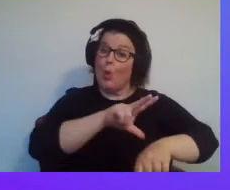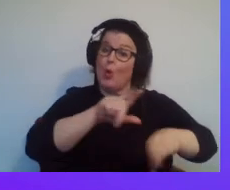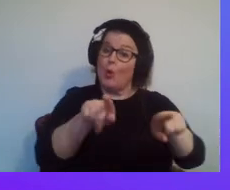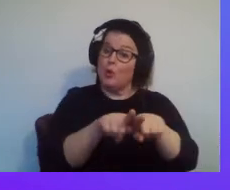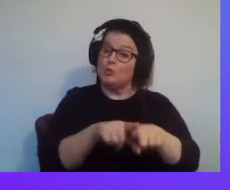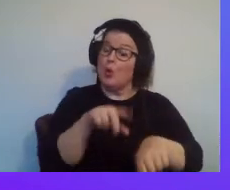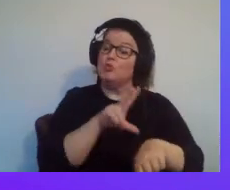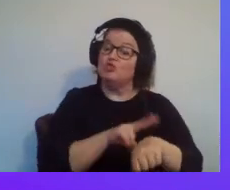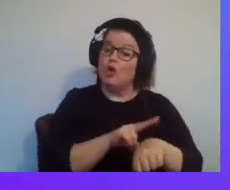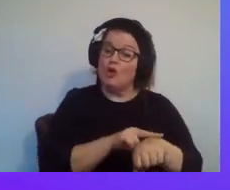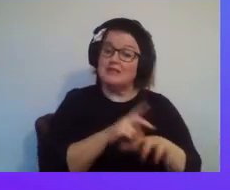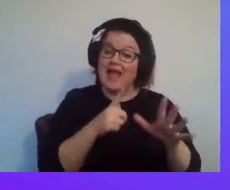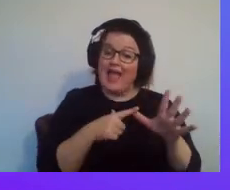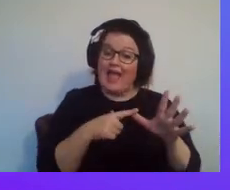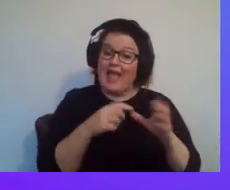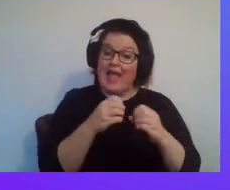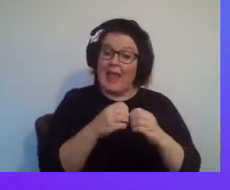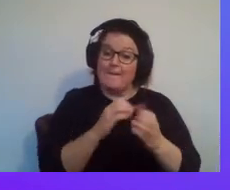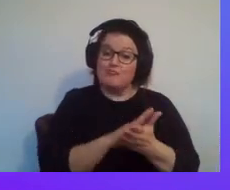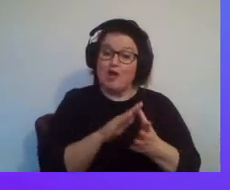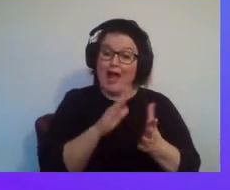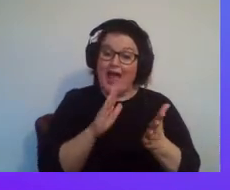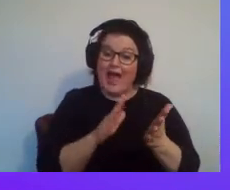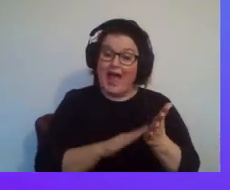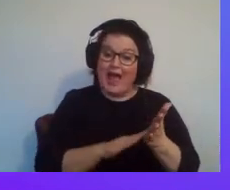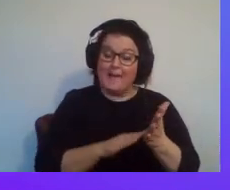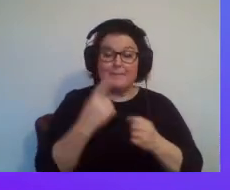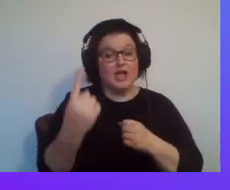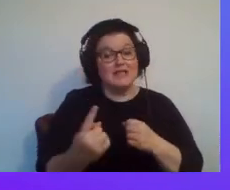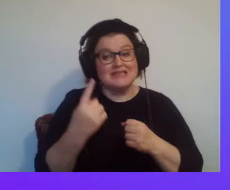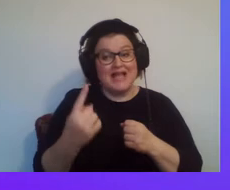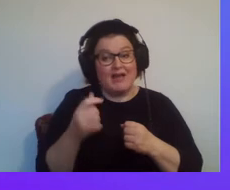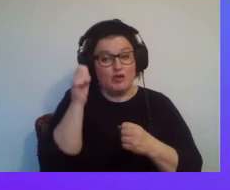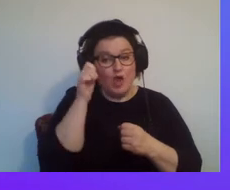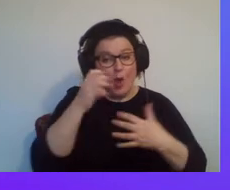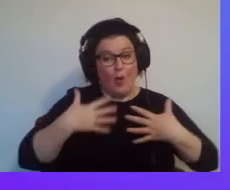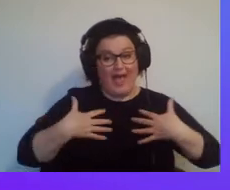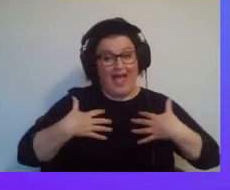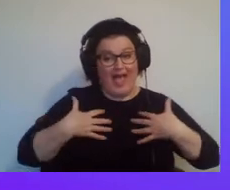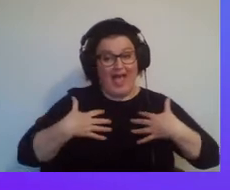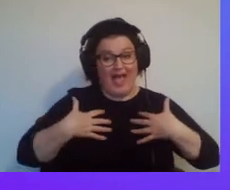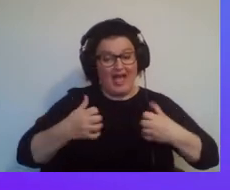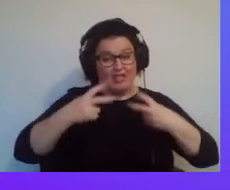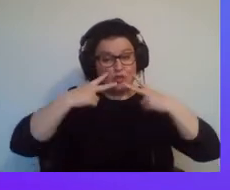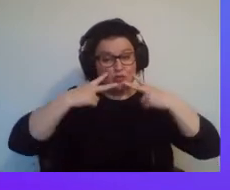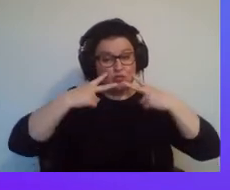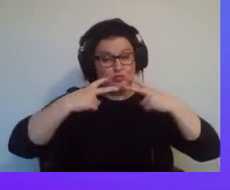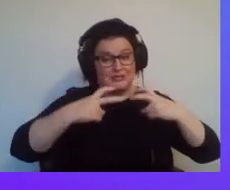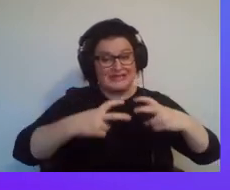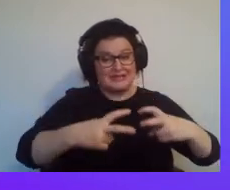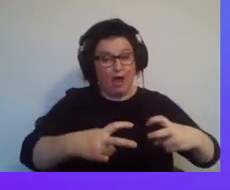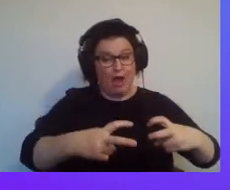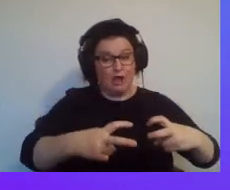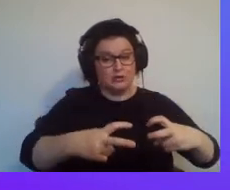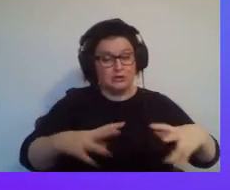a member of the National Institute for Health Research and a leading expert on vaccines. And also because, of course, this is all rooted